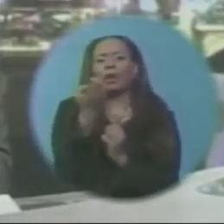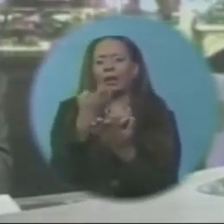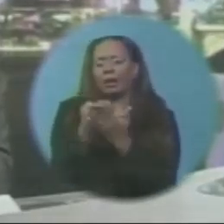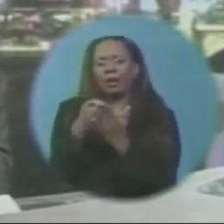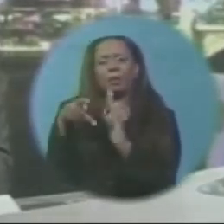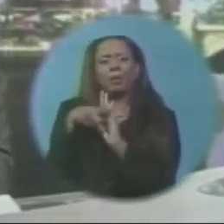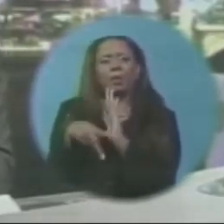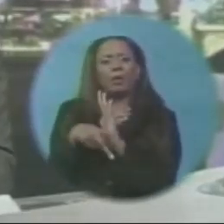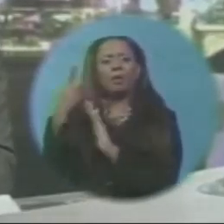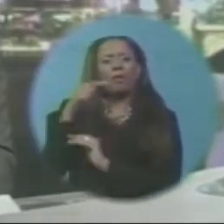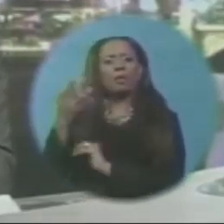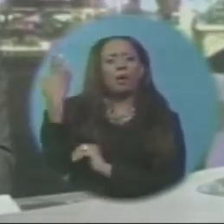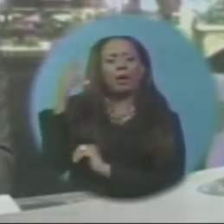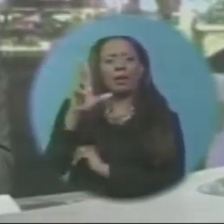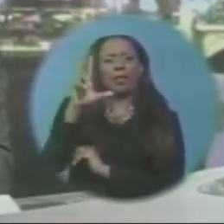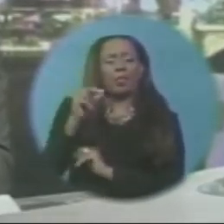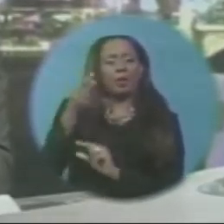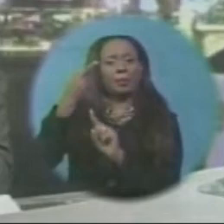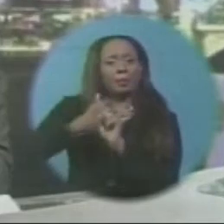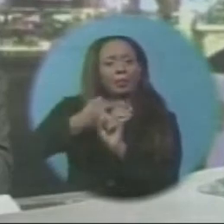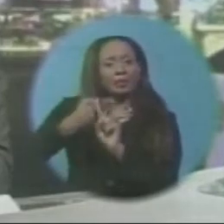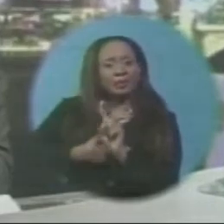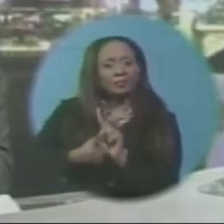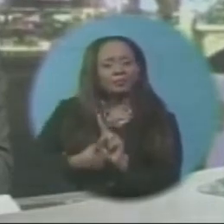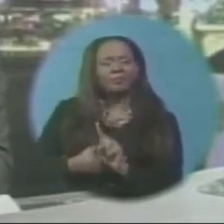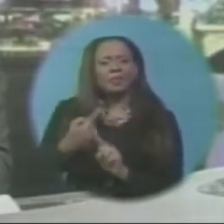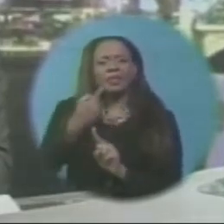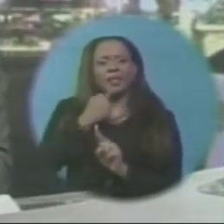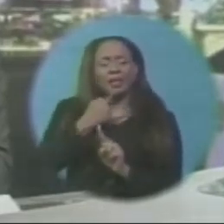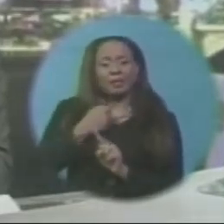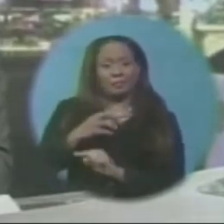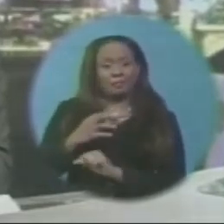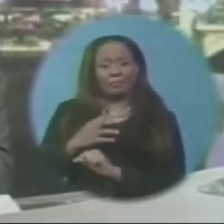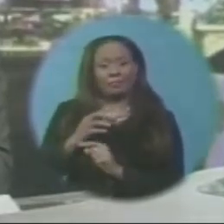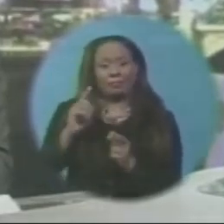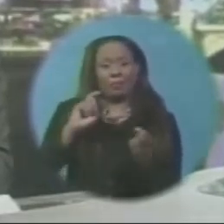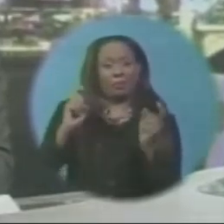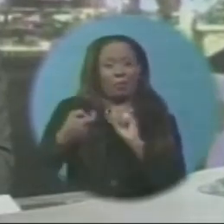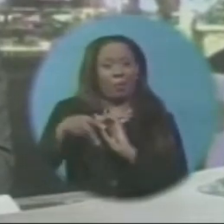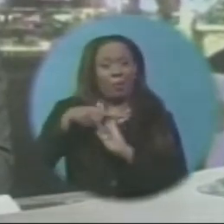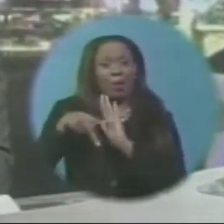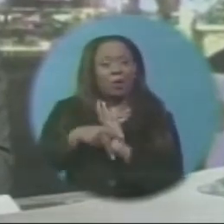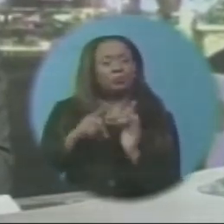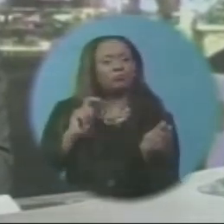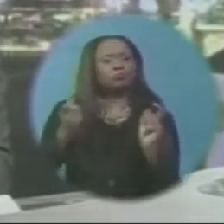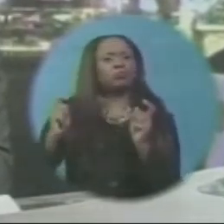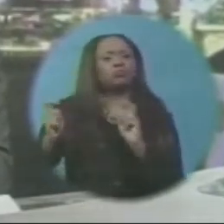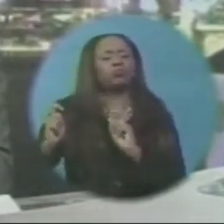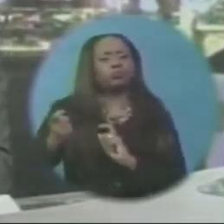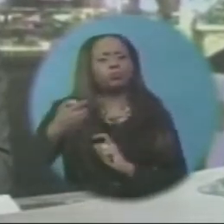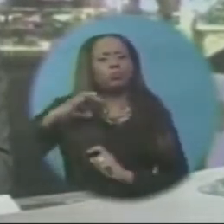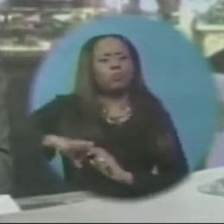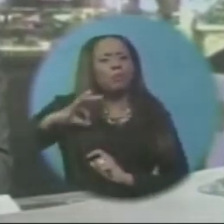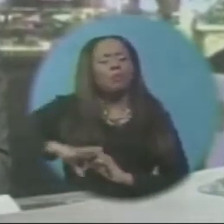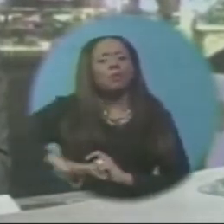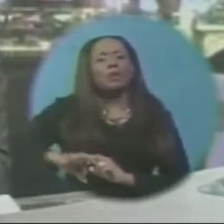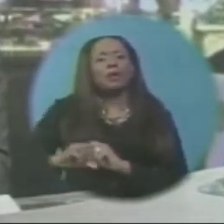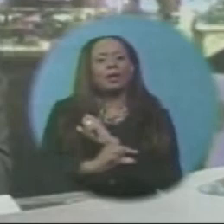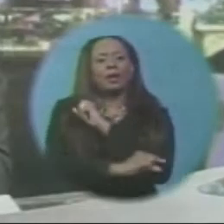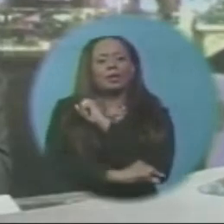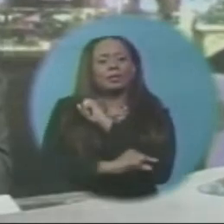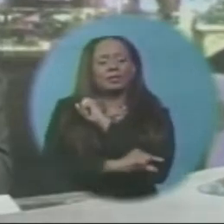past 30 months. It says they had brought significant changes to the country. President David Granger, speaking during